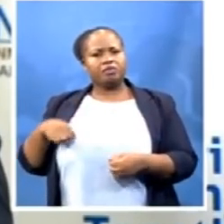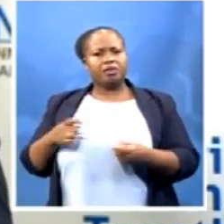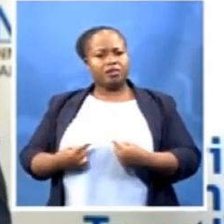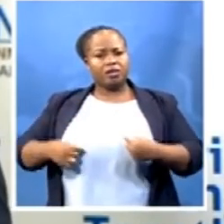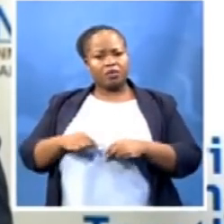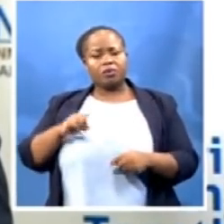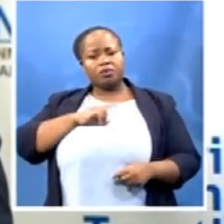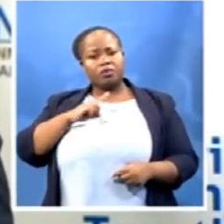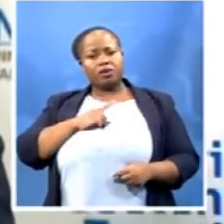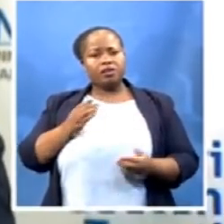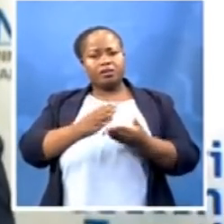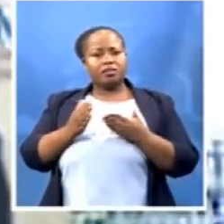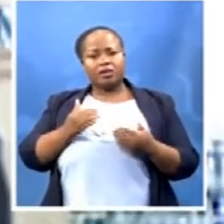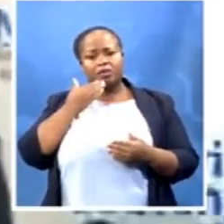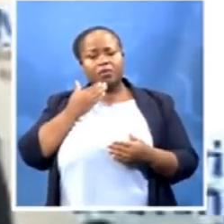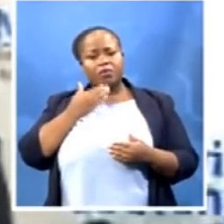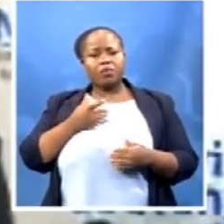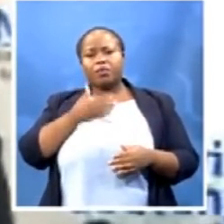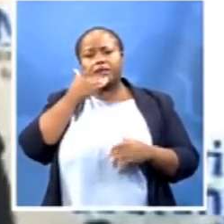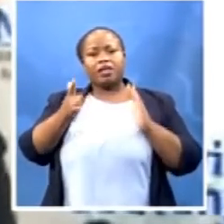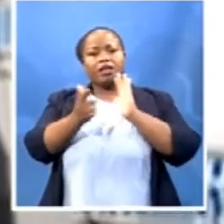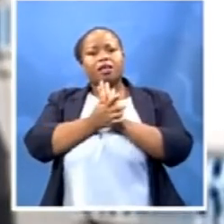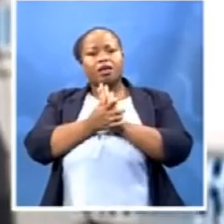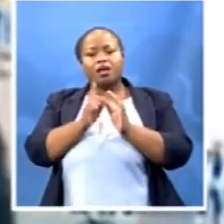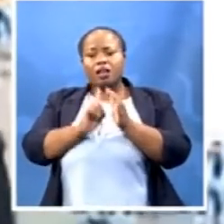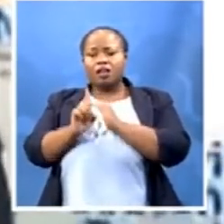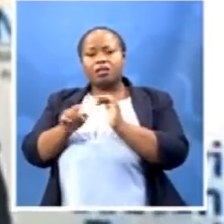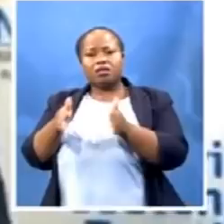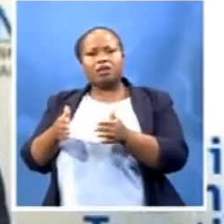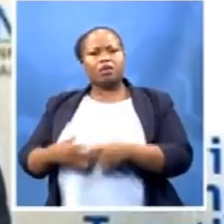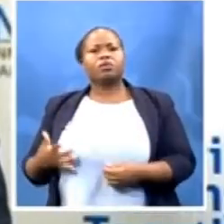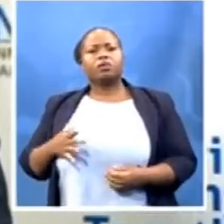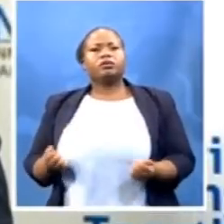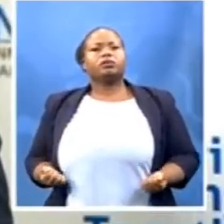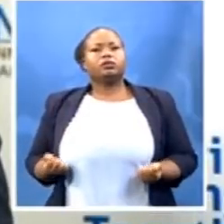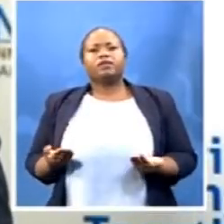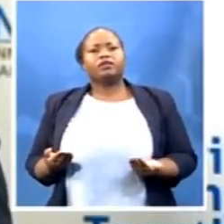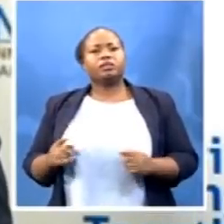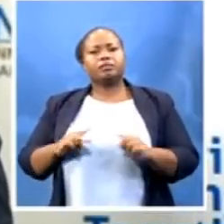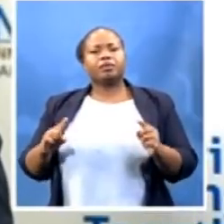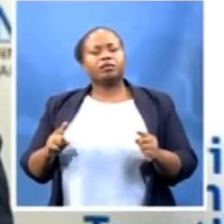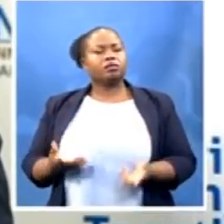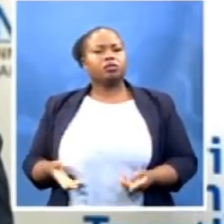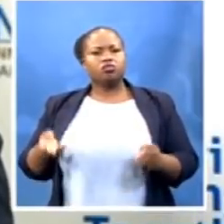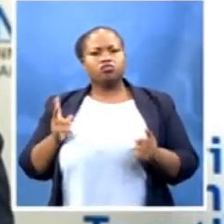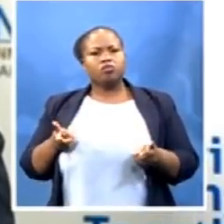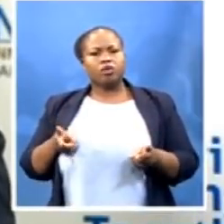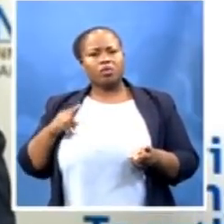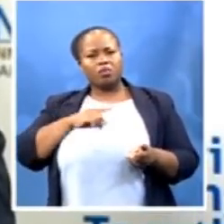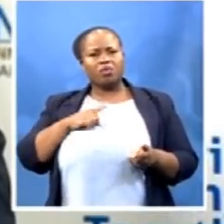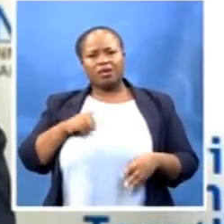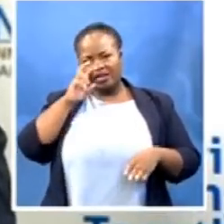illegal occupants require services which they, in most cases, acquire illegally at the expense of